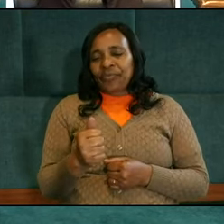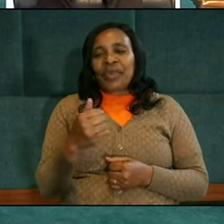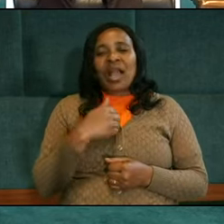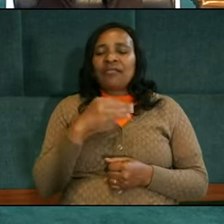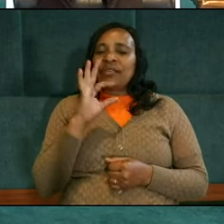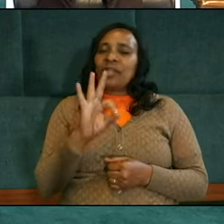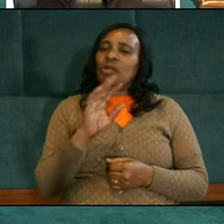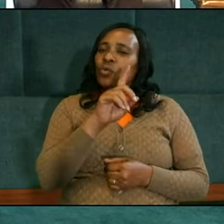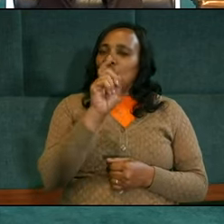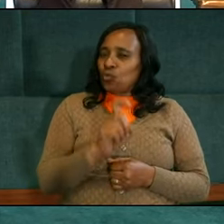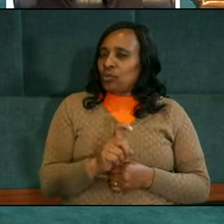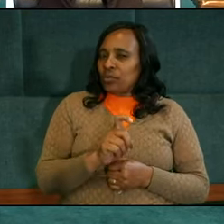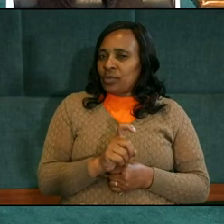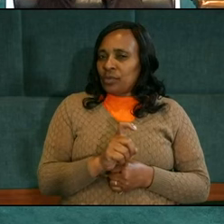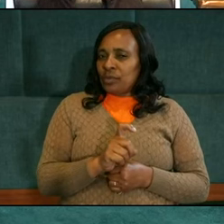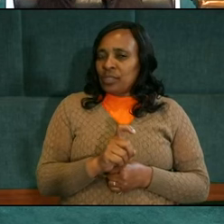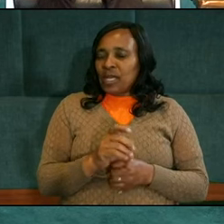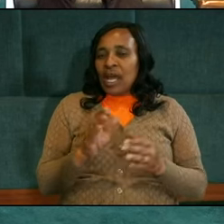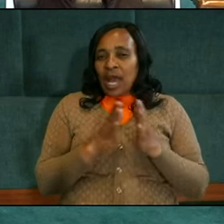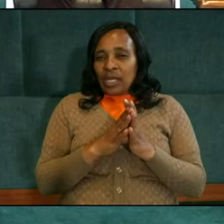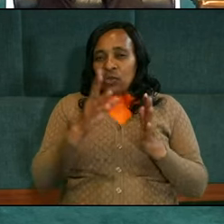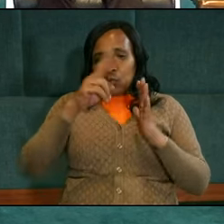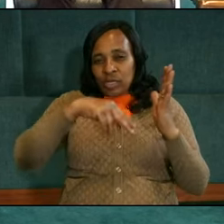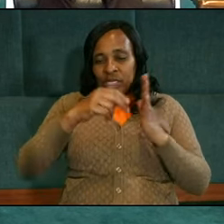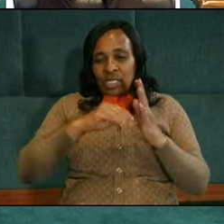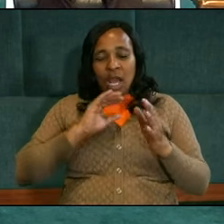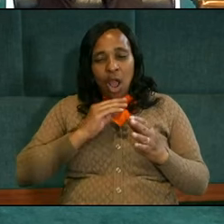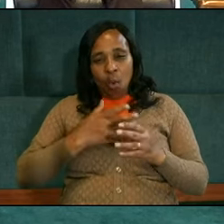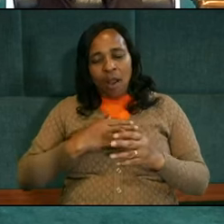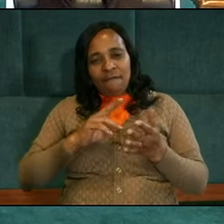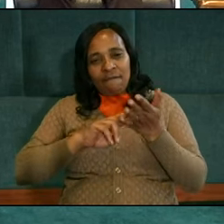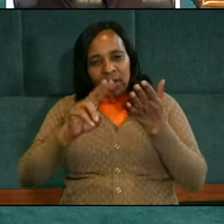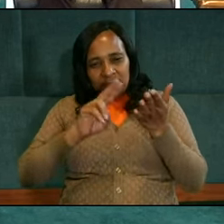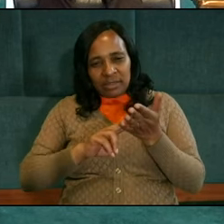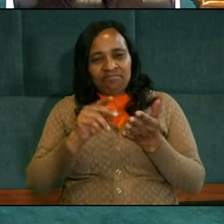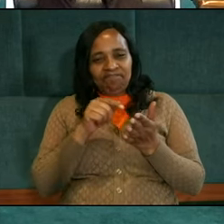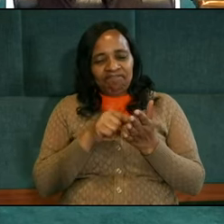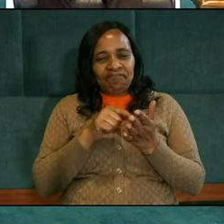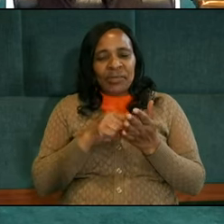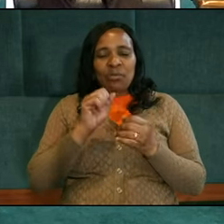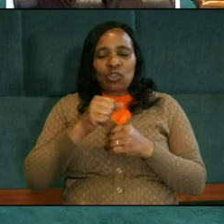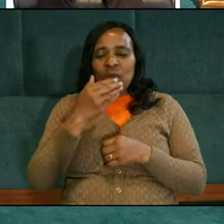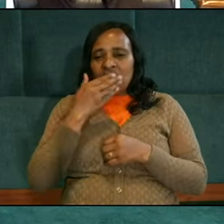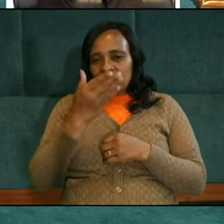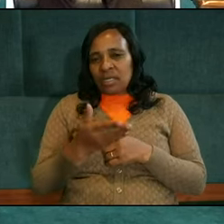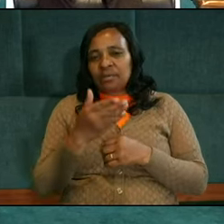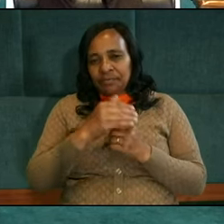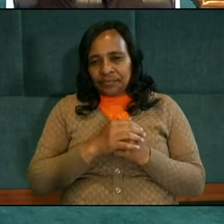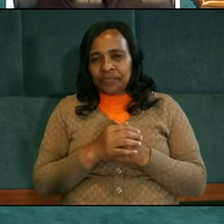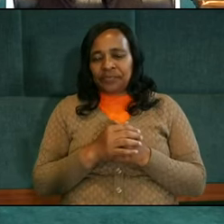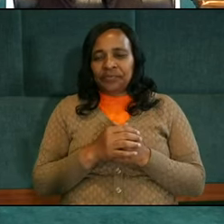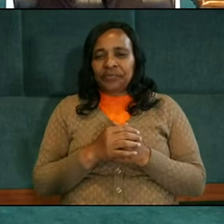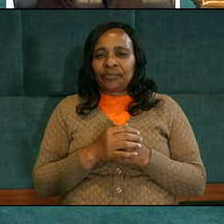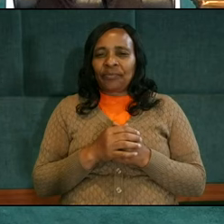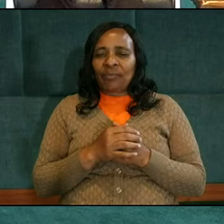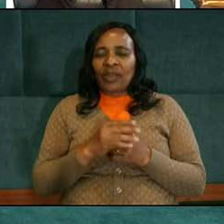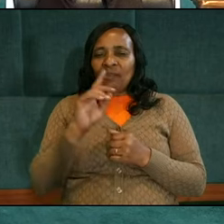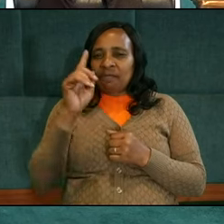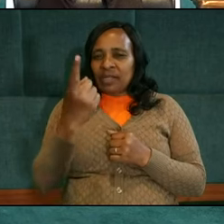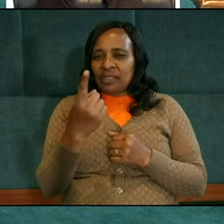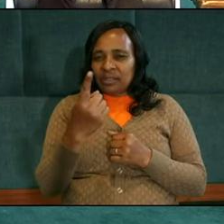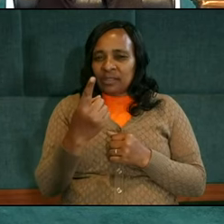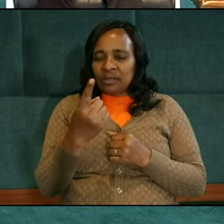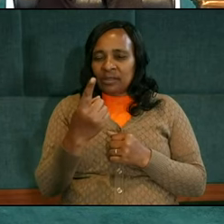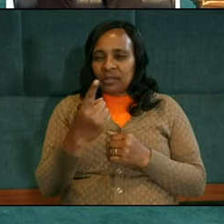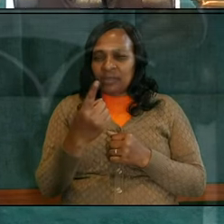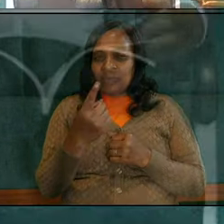three questions for you. And since you read our memory text, they can be answered using that. The first one